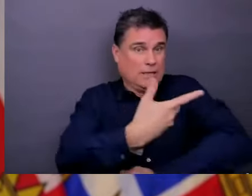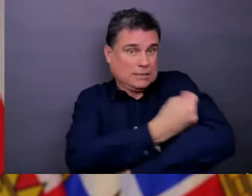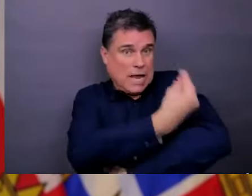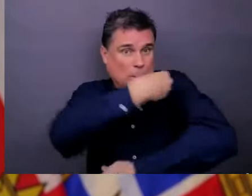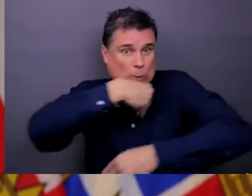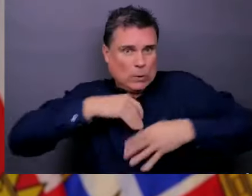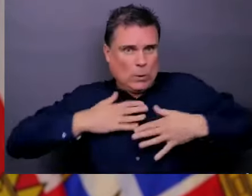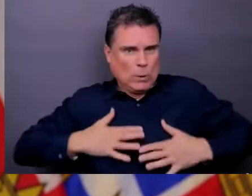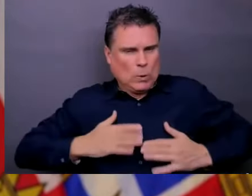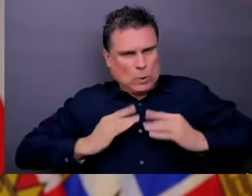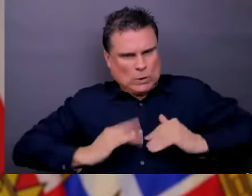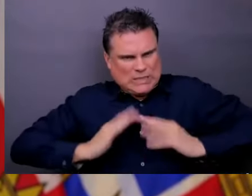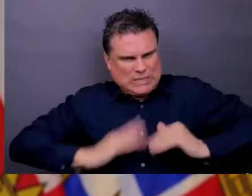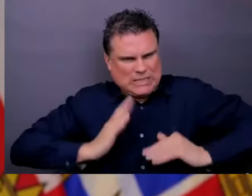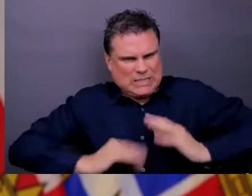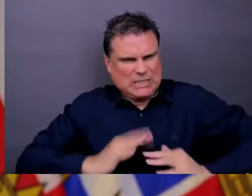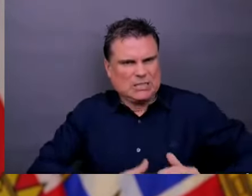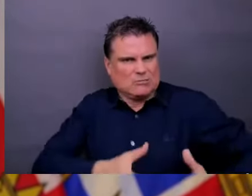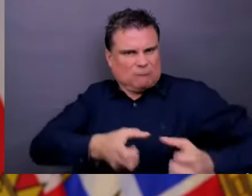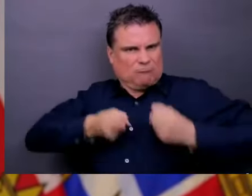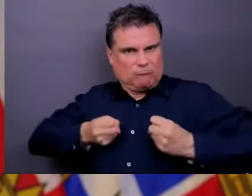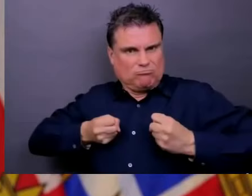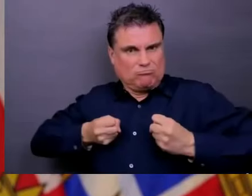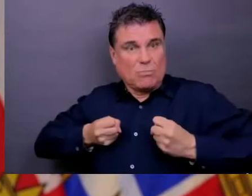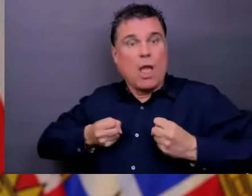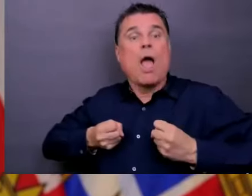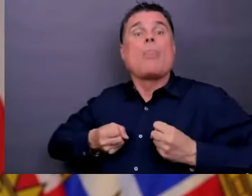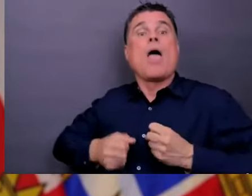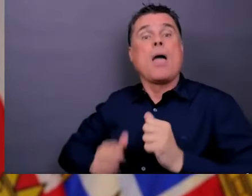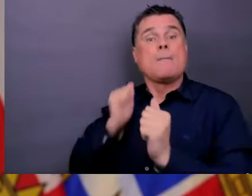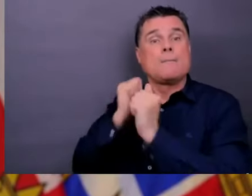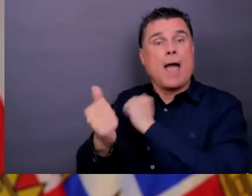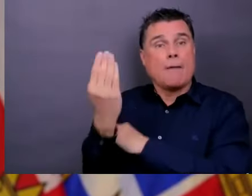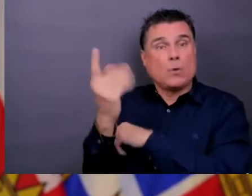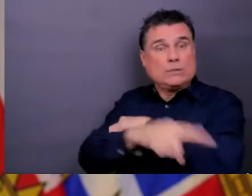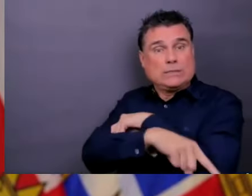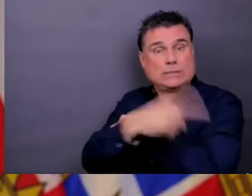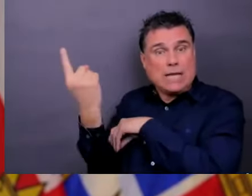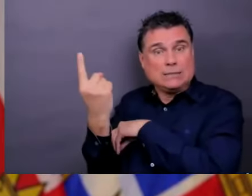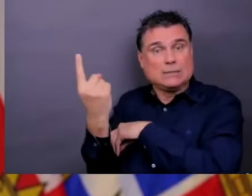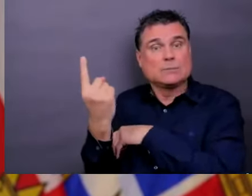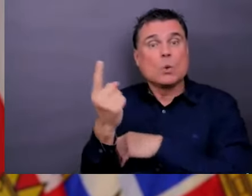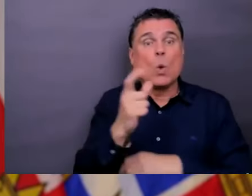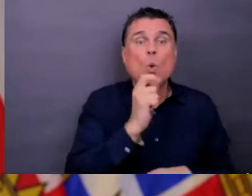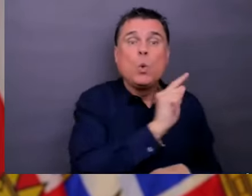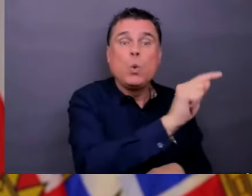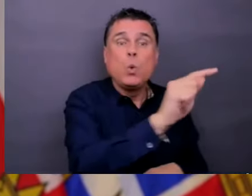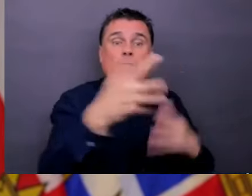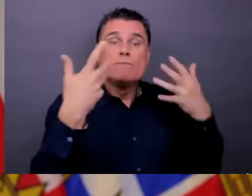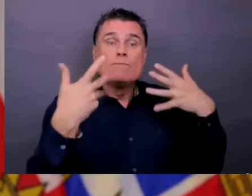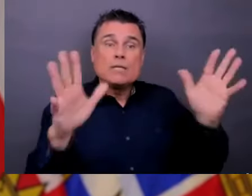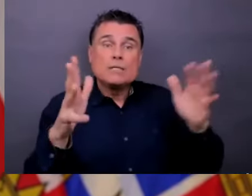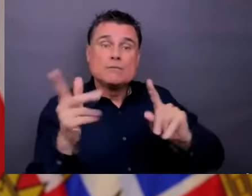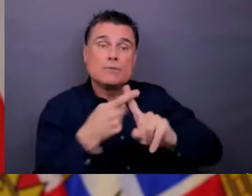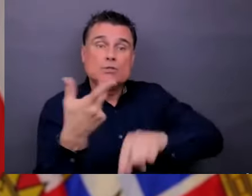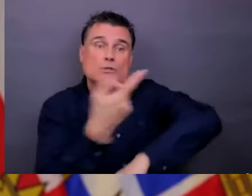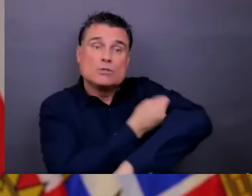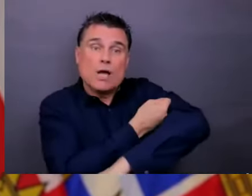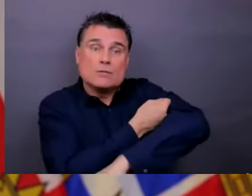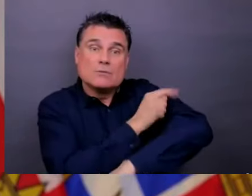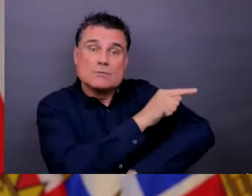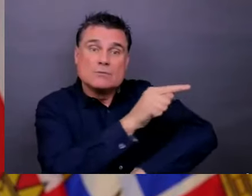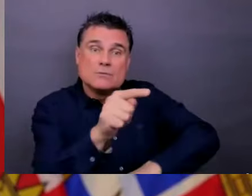aren't seeing is the rapidly spreading outbreaks that we saw earlier on in November and into December prior